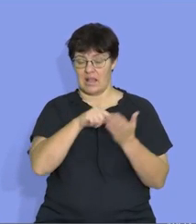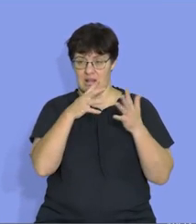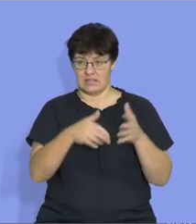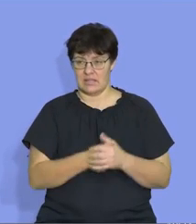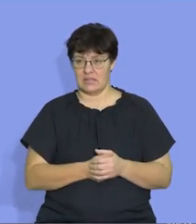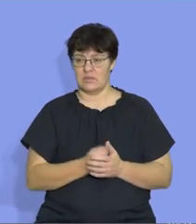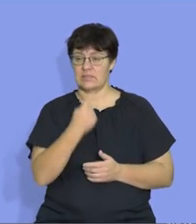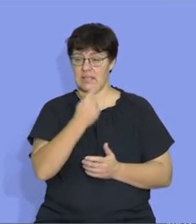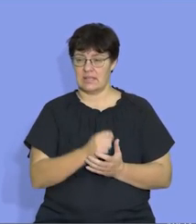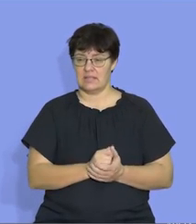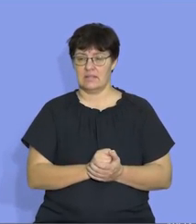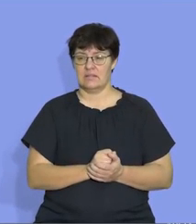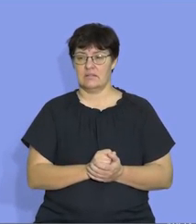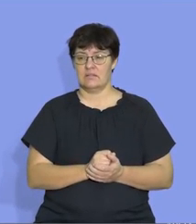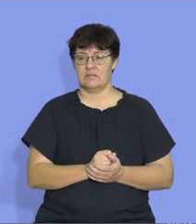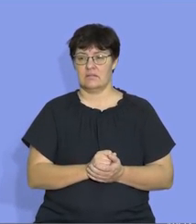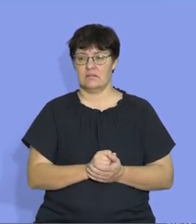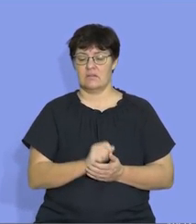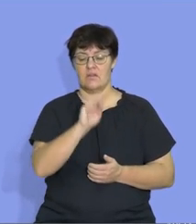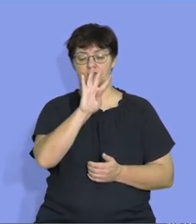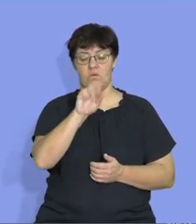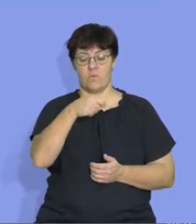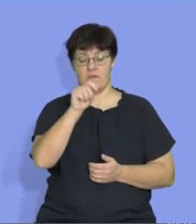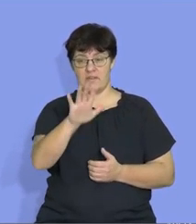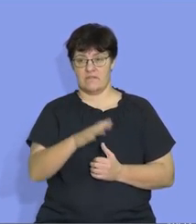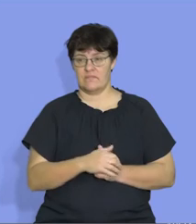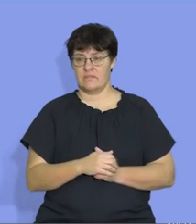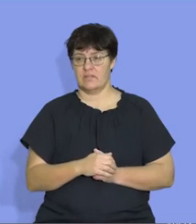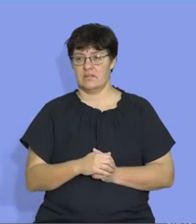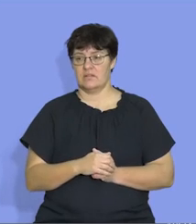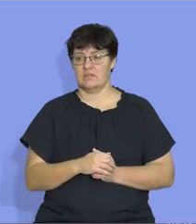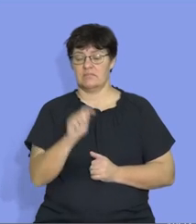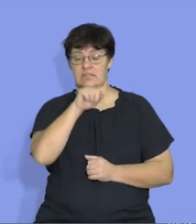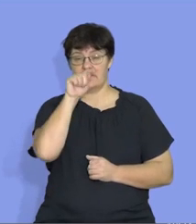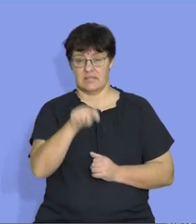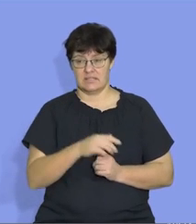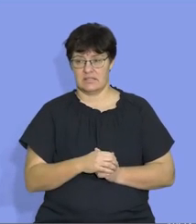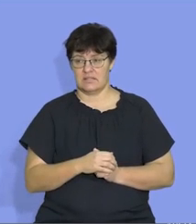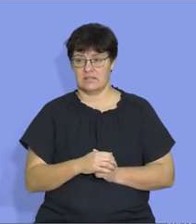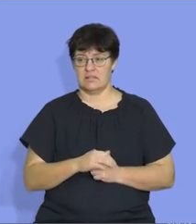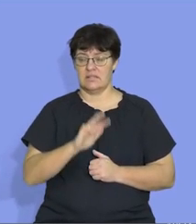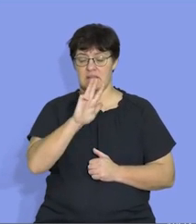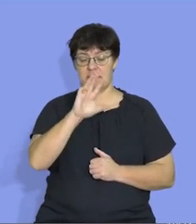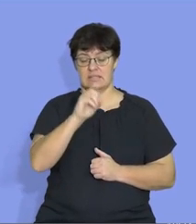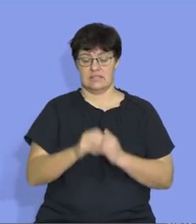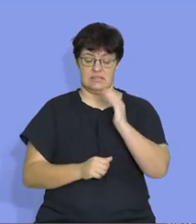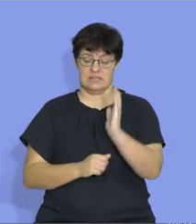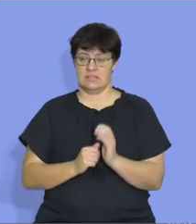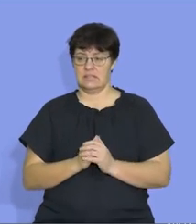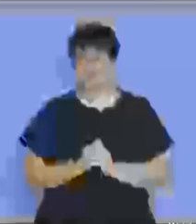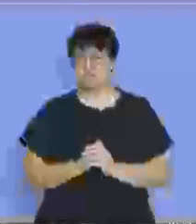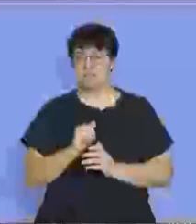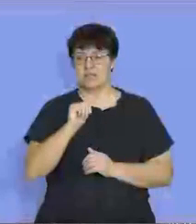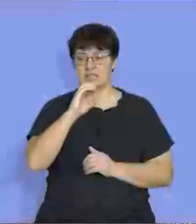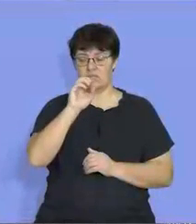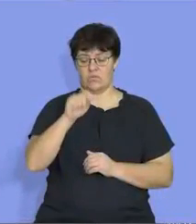and say 4.5, okay, divided by 90 multiplied